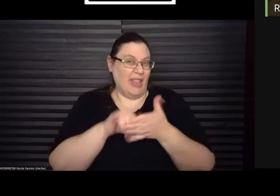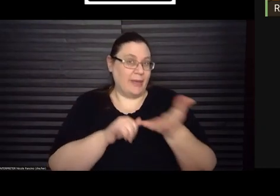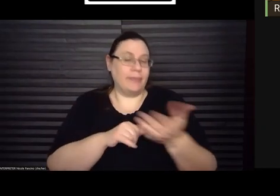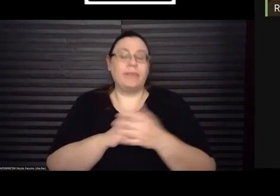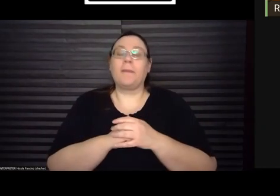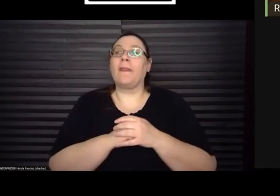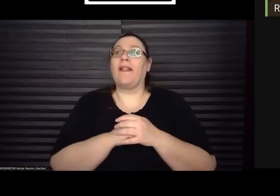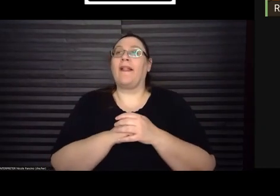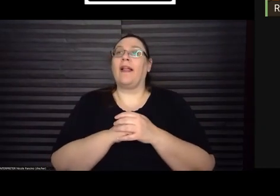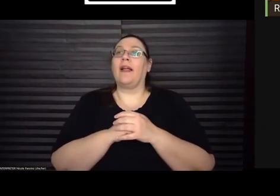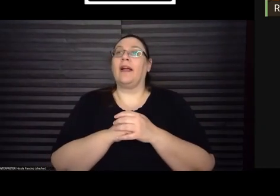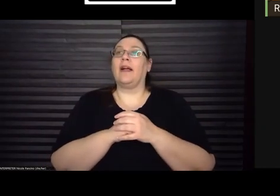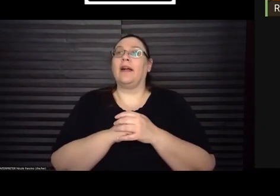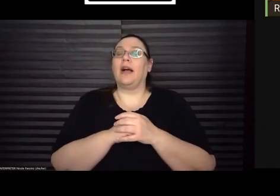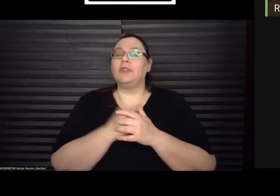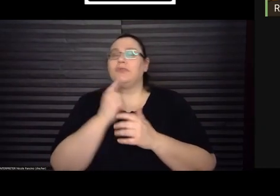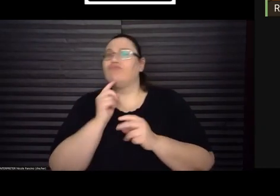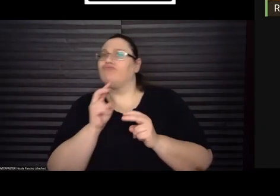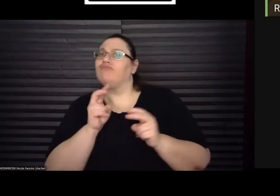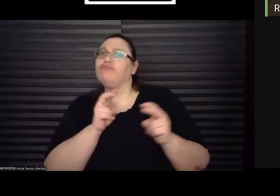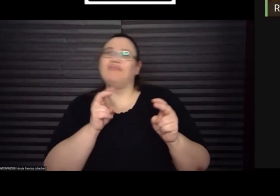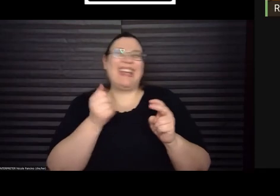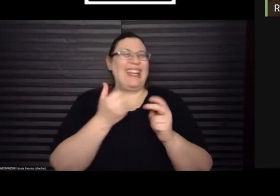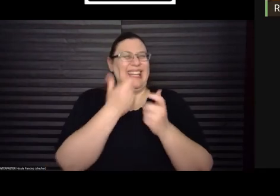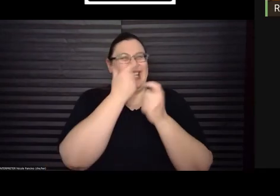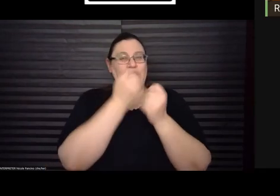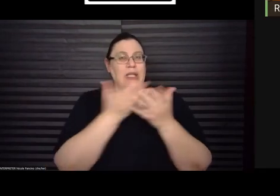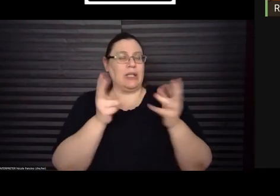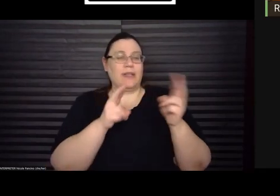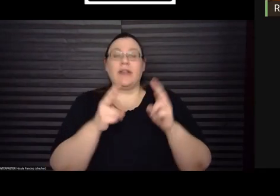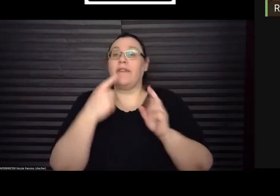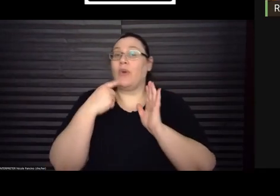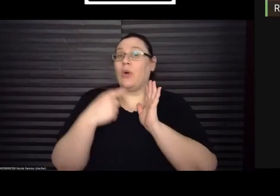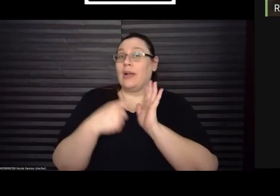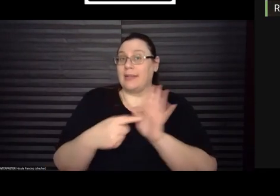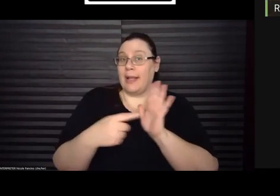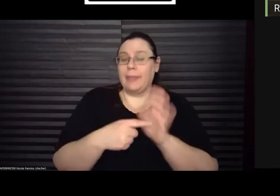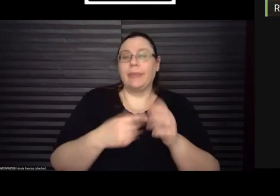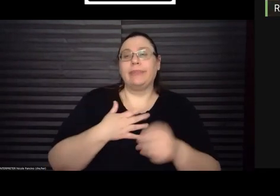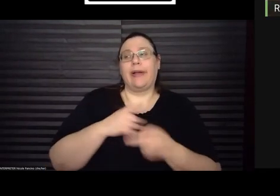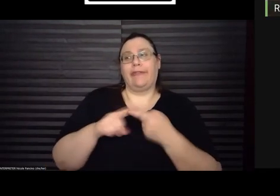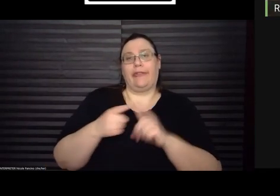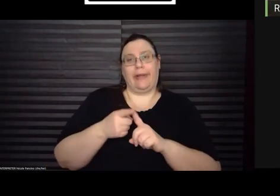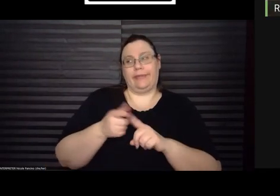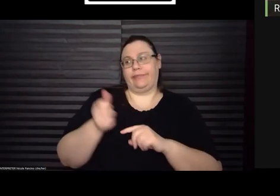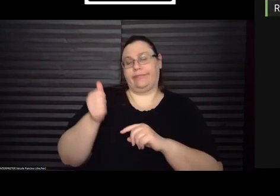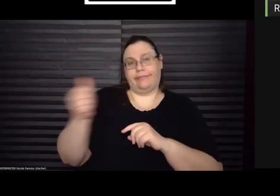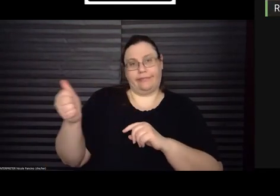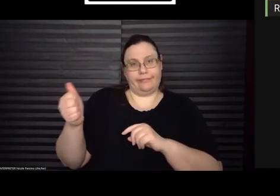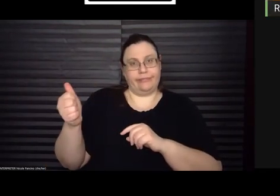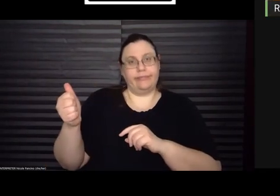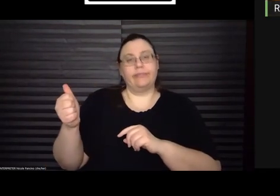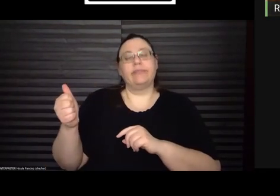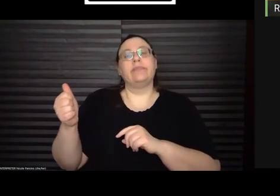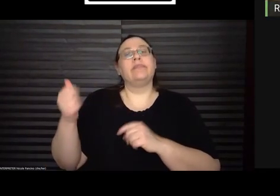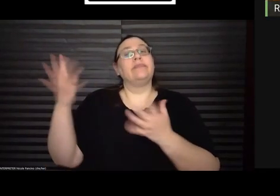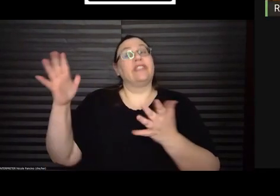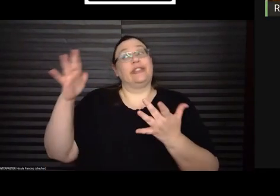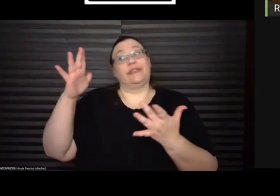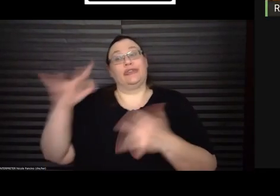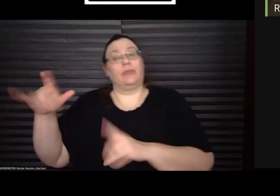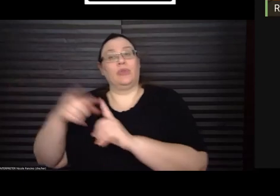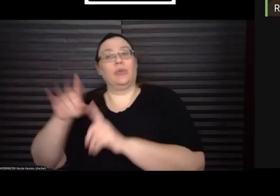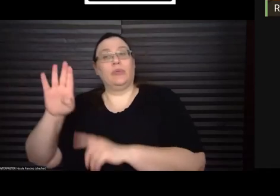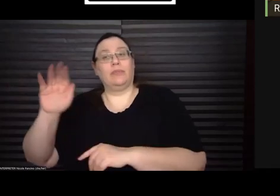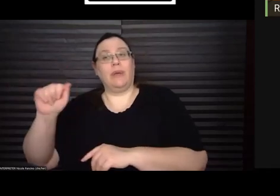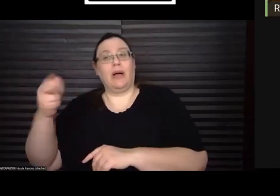So I did this. This is, you know, I just kind of kept my eyes out for interesting objects. And for example, my friend came back from a